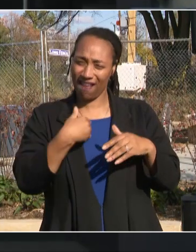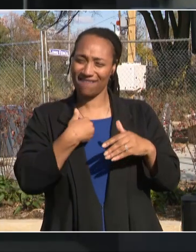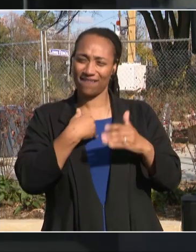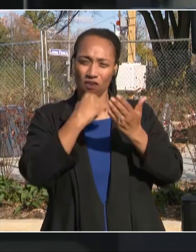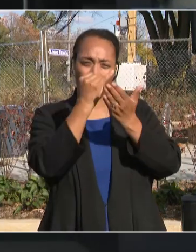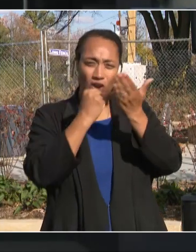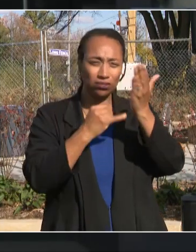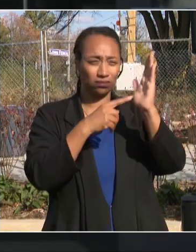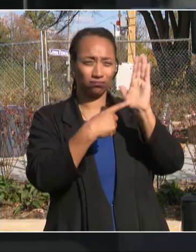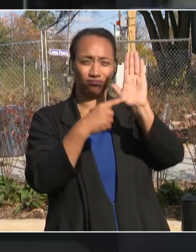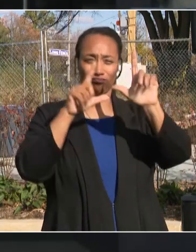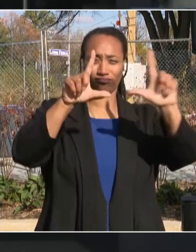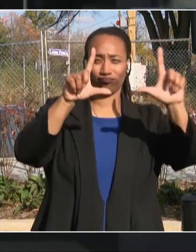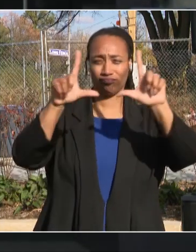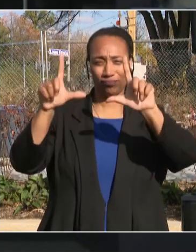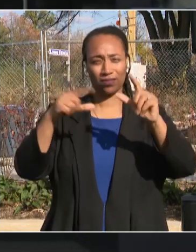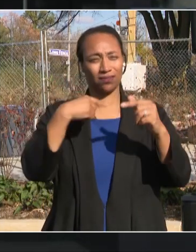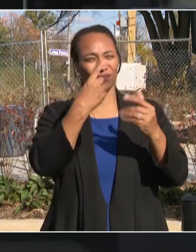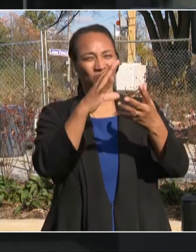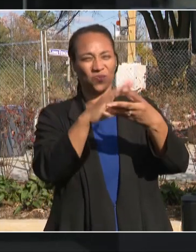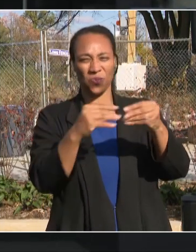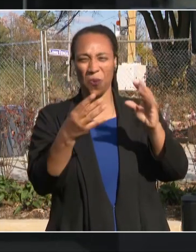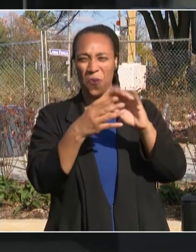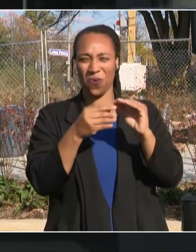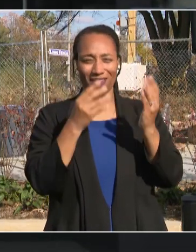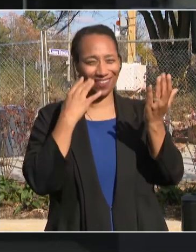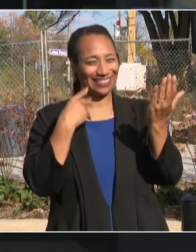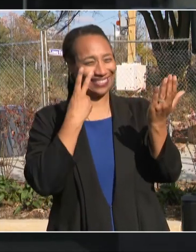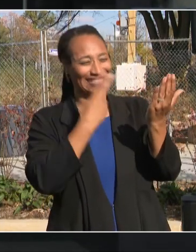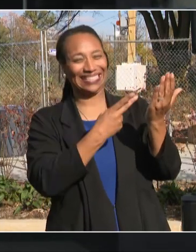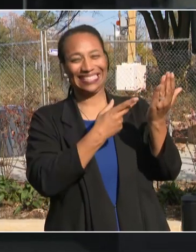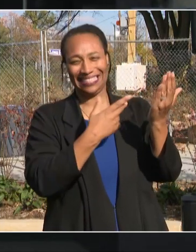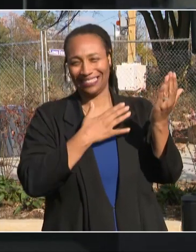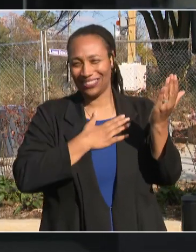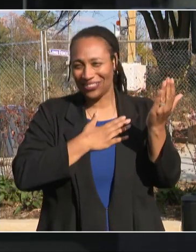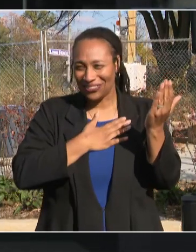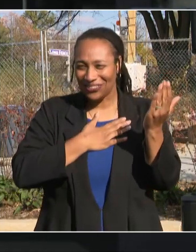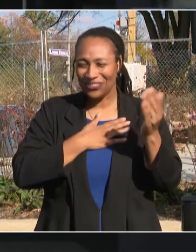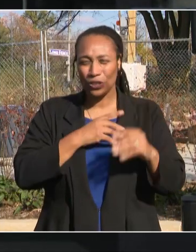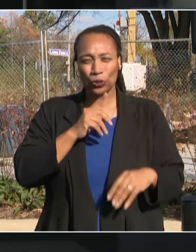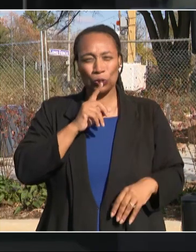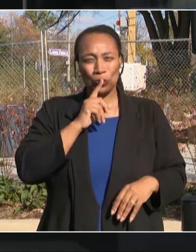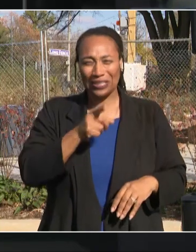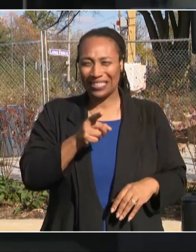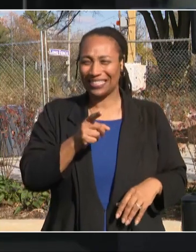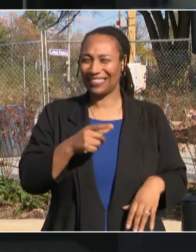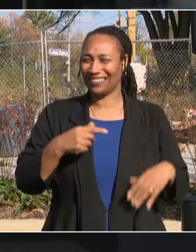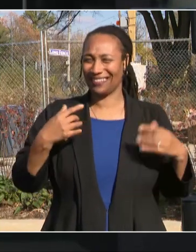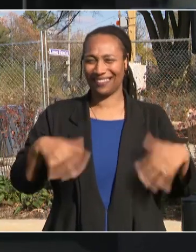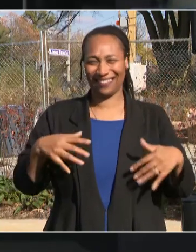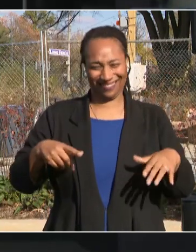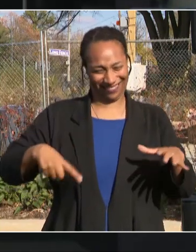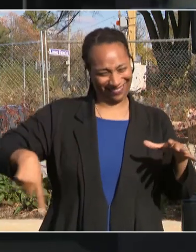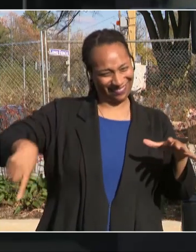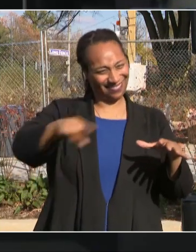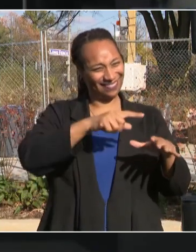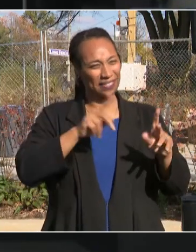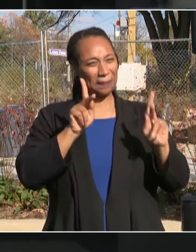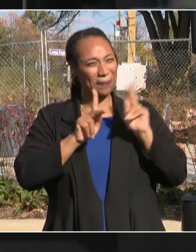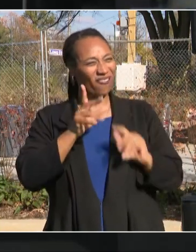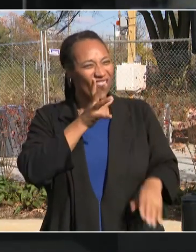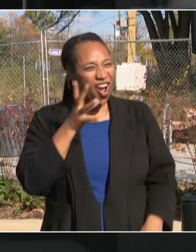this community and the change we want to see. This is the People's Farm. So remember, this is just the